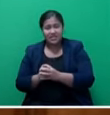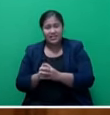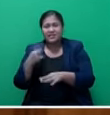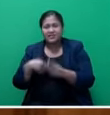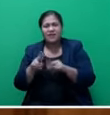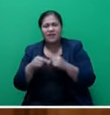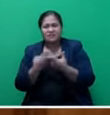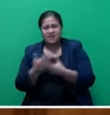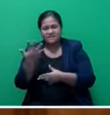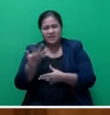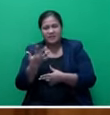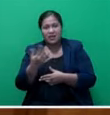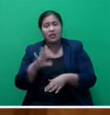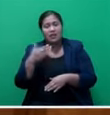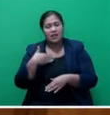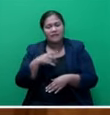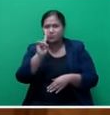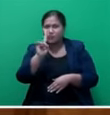of 15, and they live in one room.